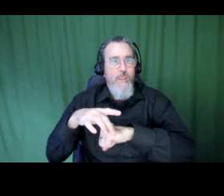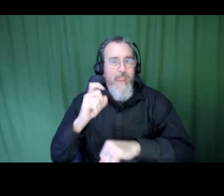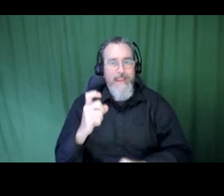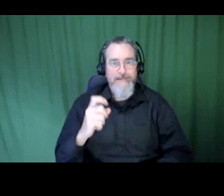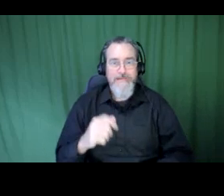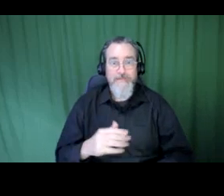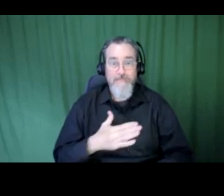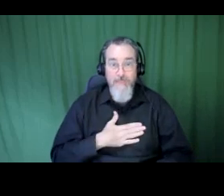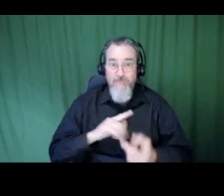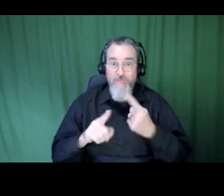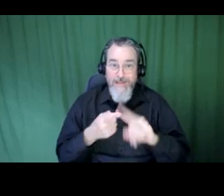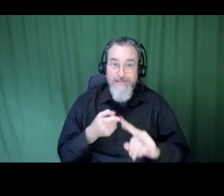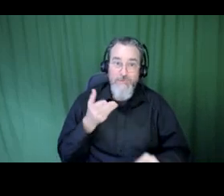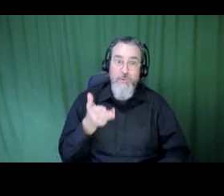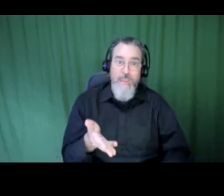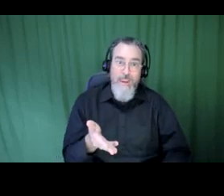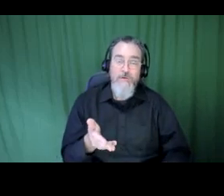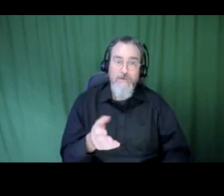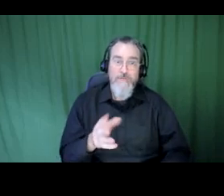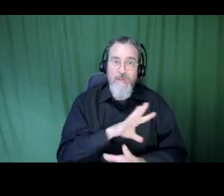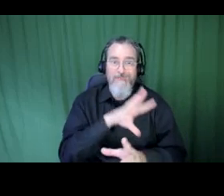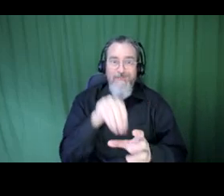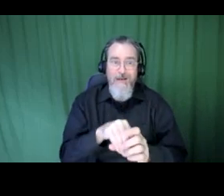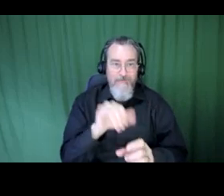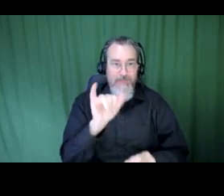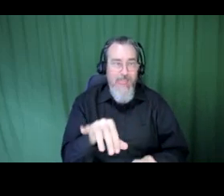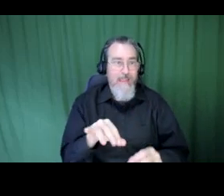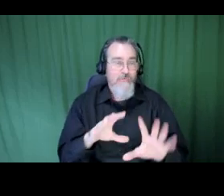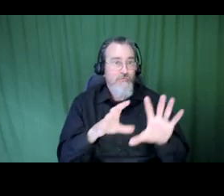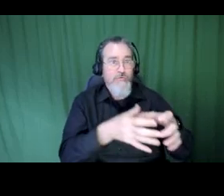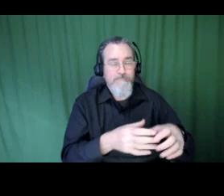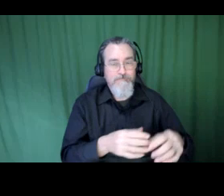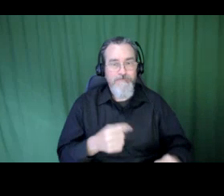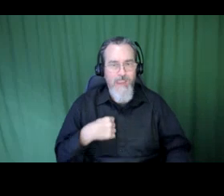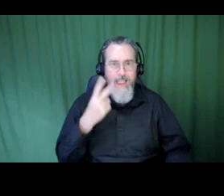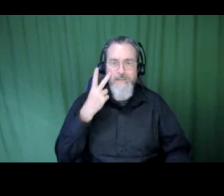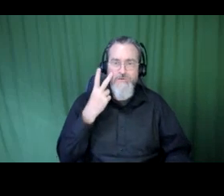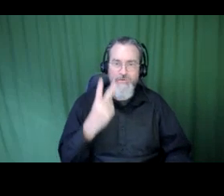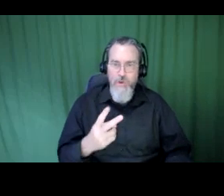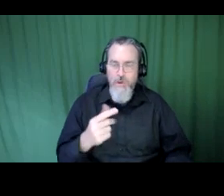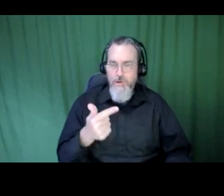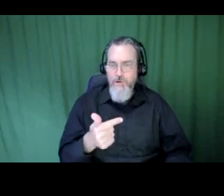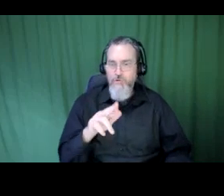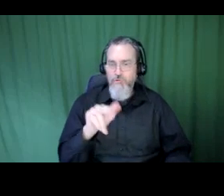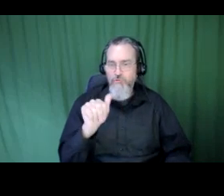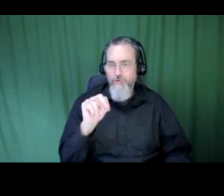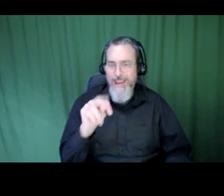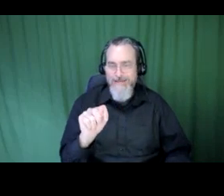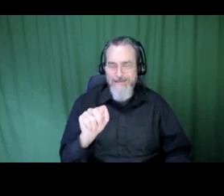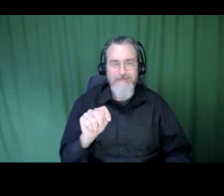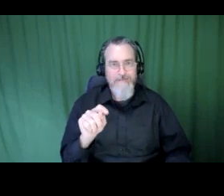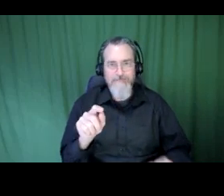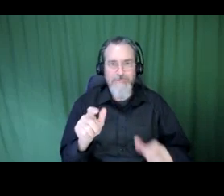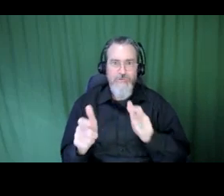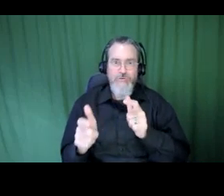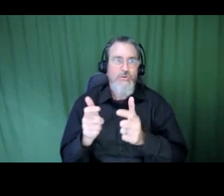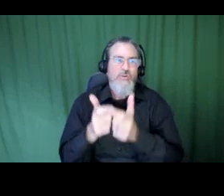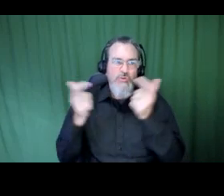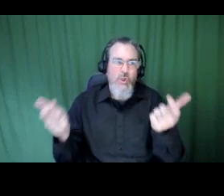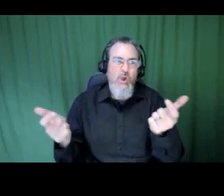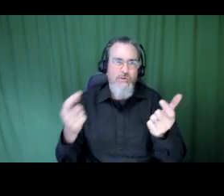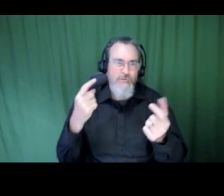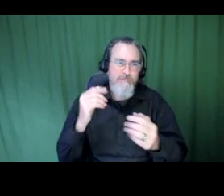had also participated in that accelerator. And I had seen a grant that I knew was too large for my organization. However, I